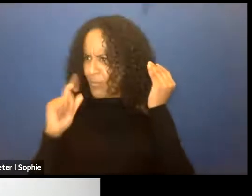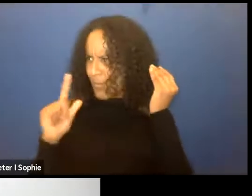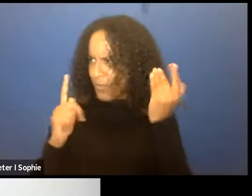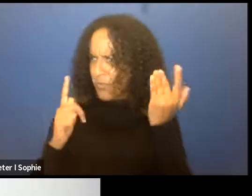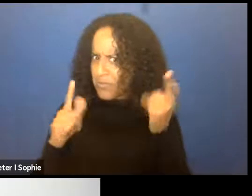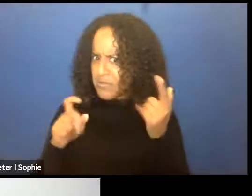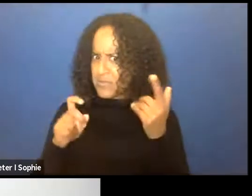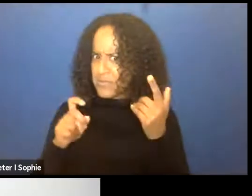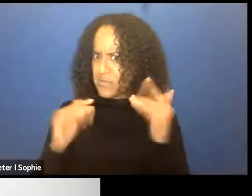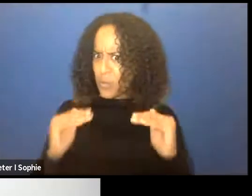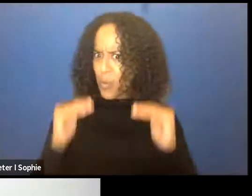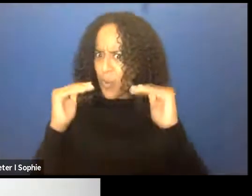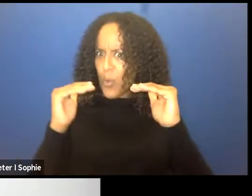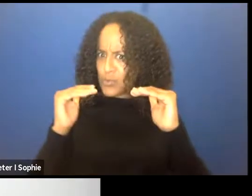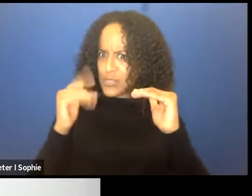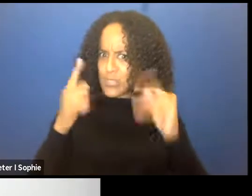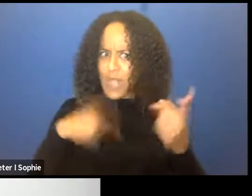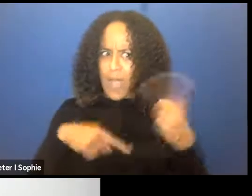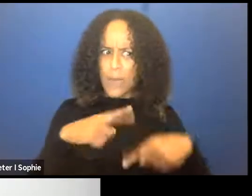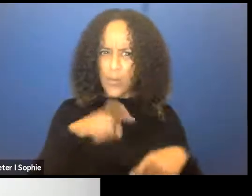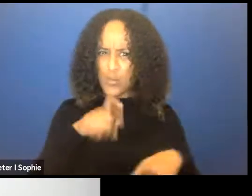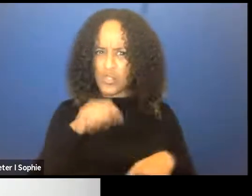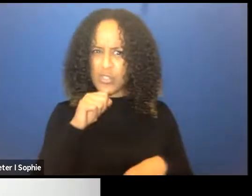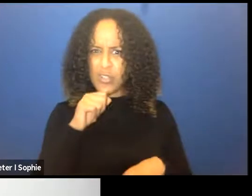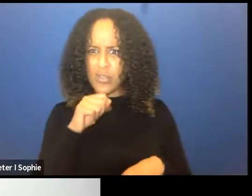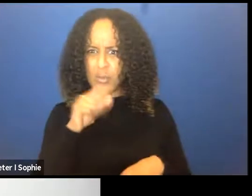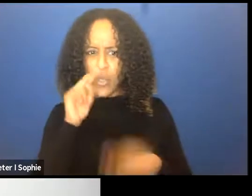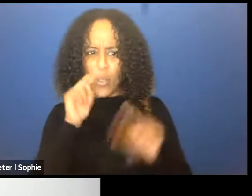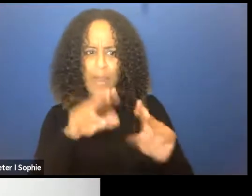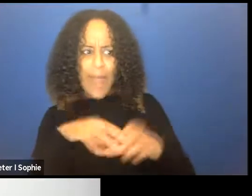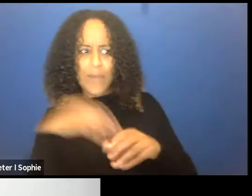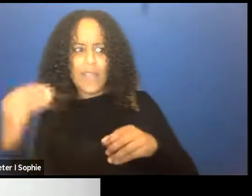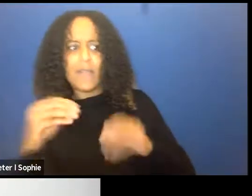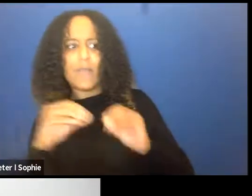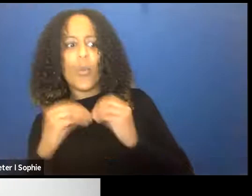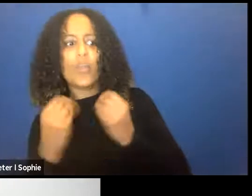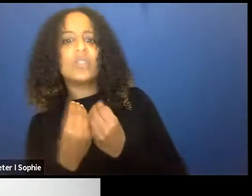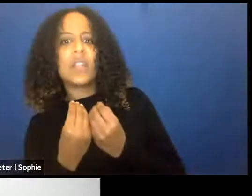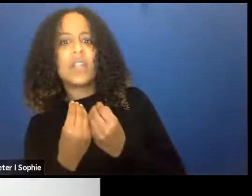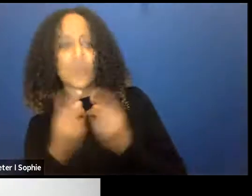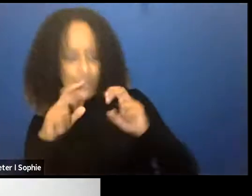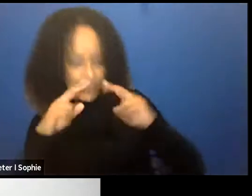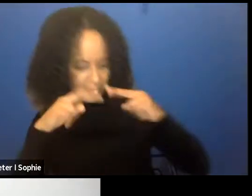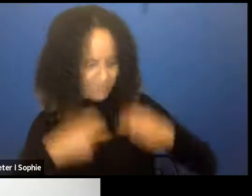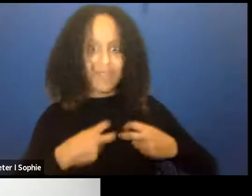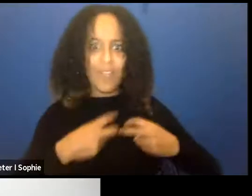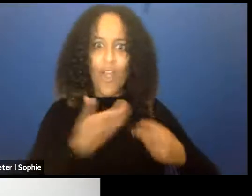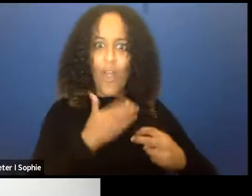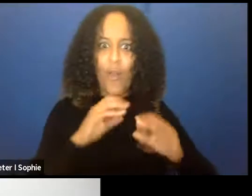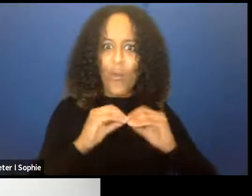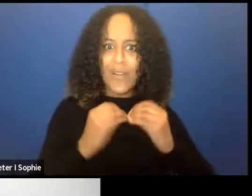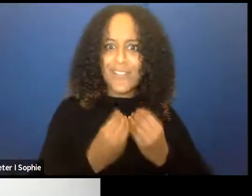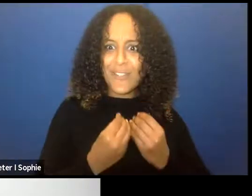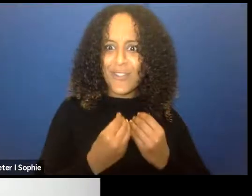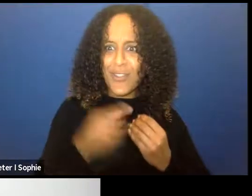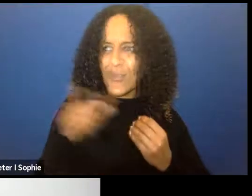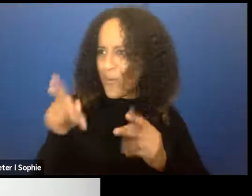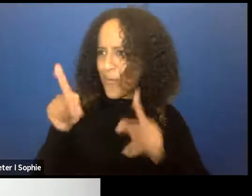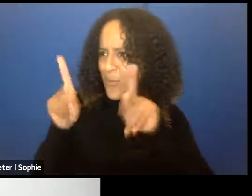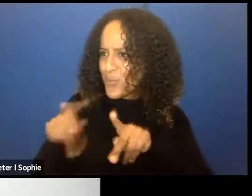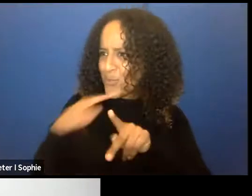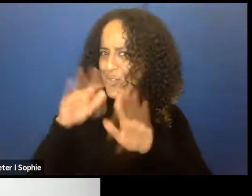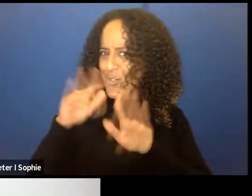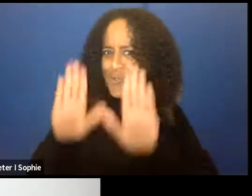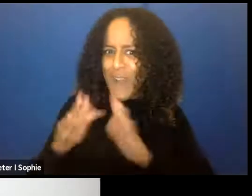promotion that's coming up, we shouldn't look outside of the organization. We should be looking at this person who you just said is a great leader